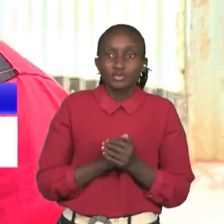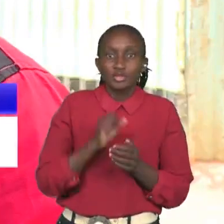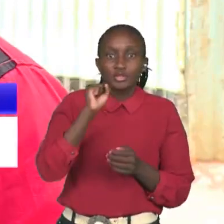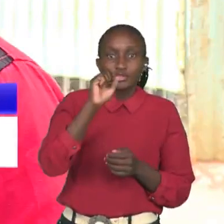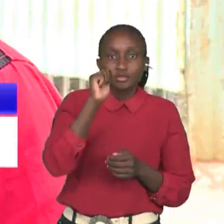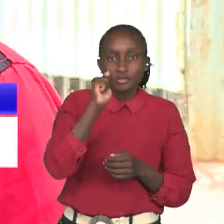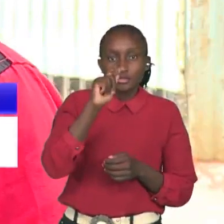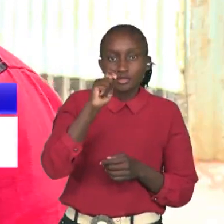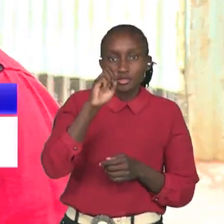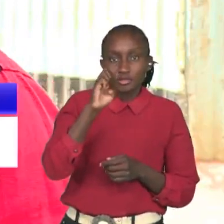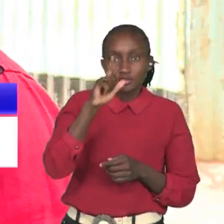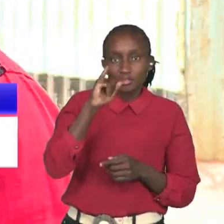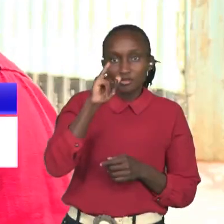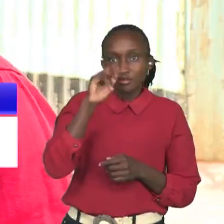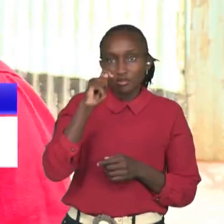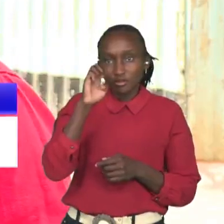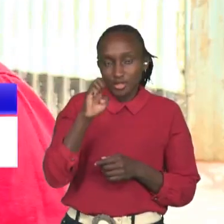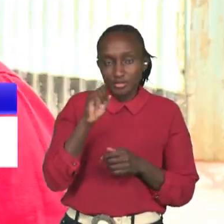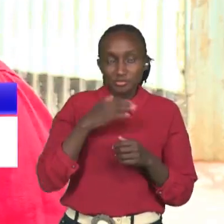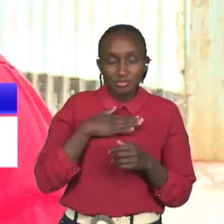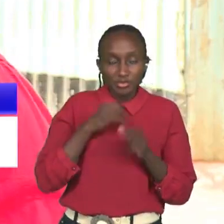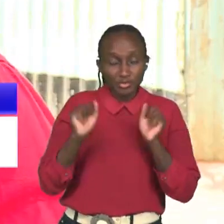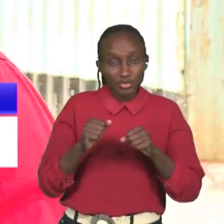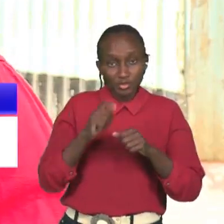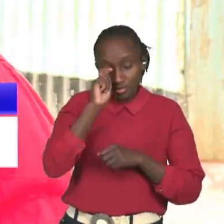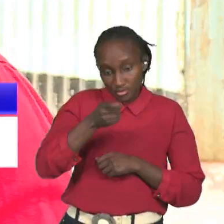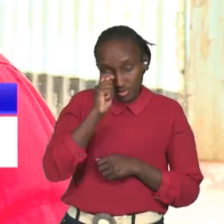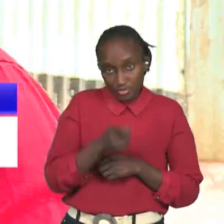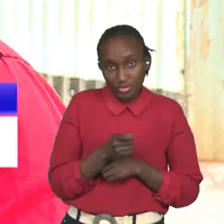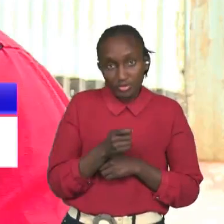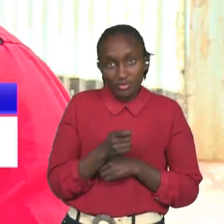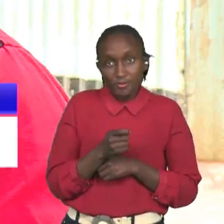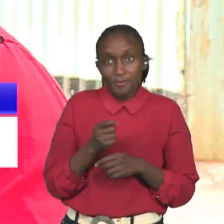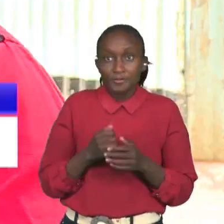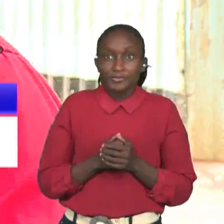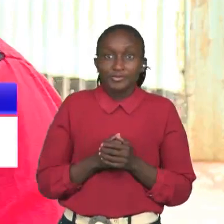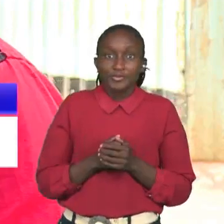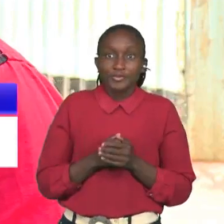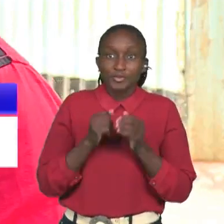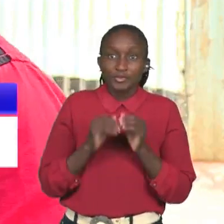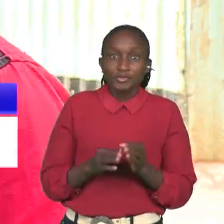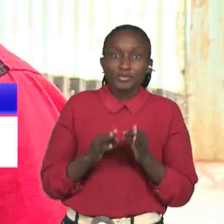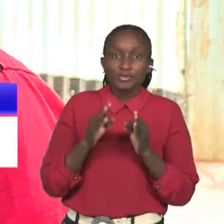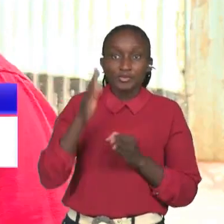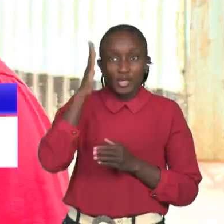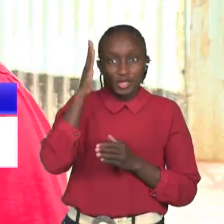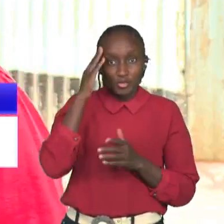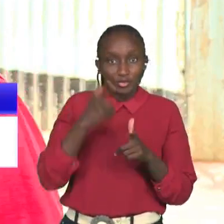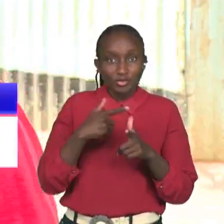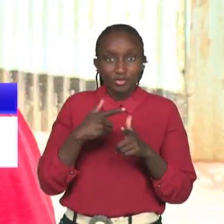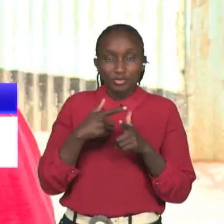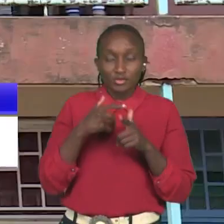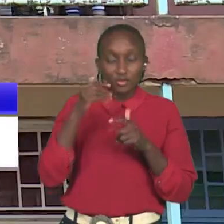Satellite, obvious I can respect you for that. As far as I know that they will return this